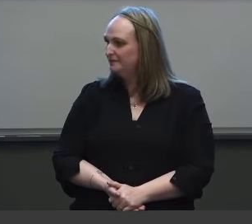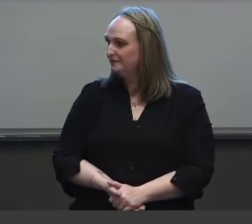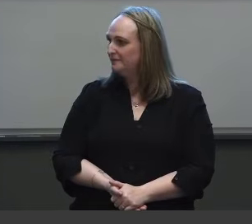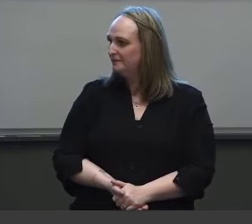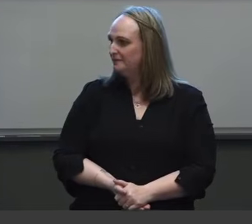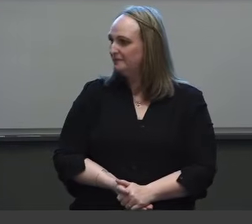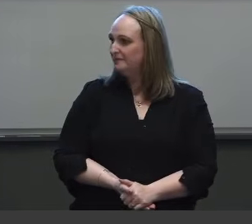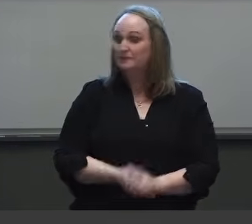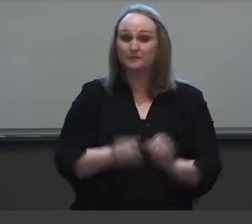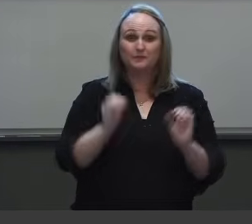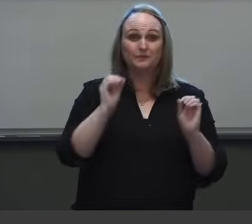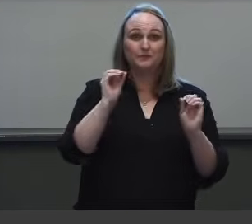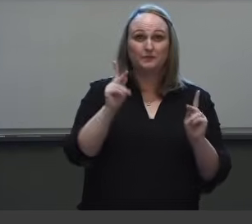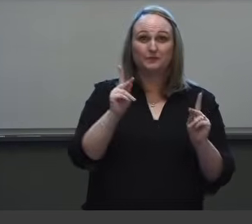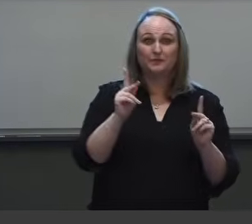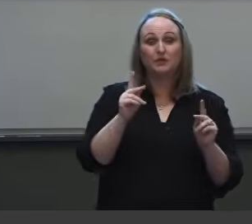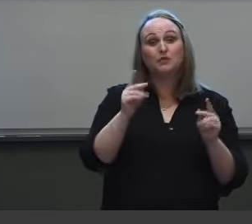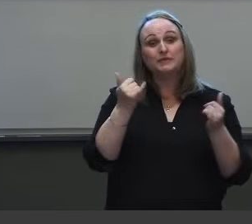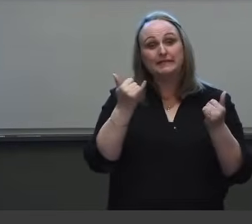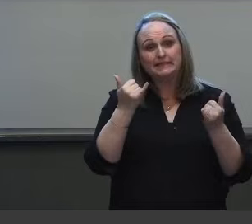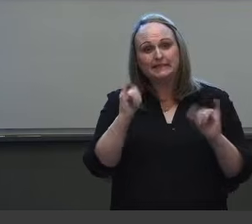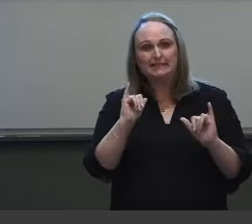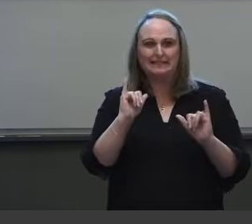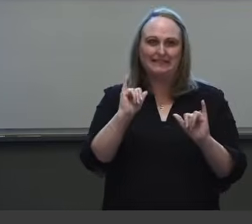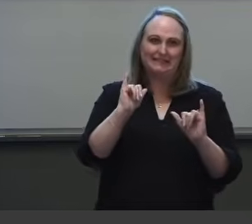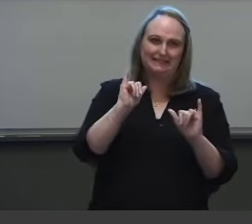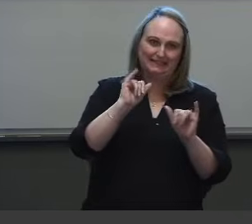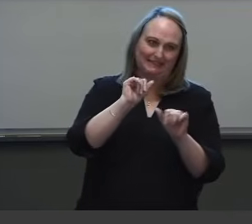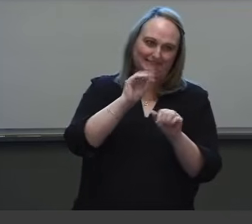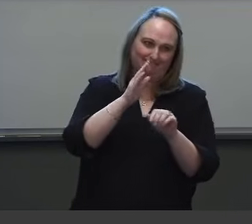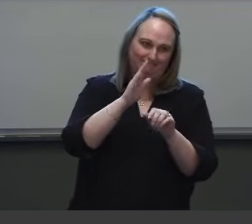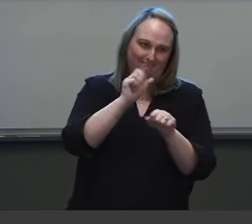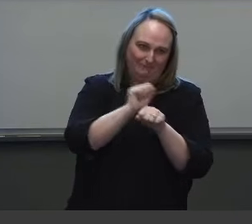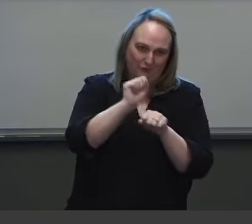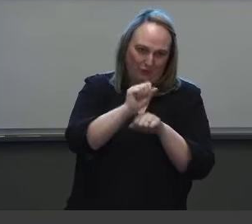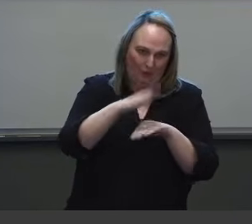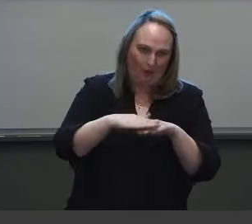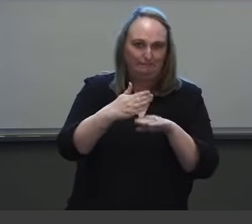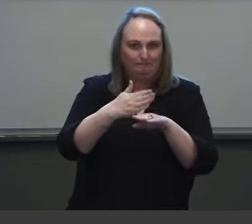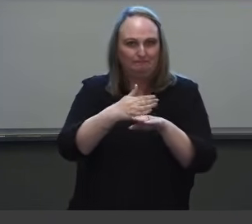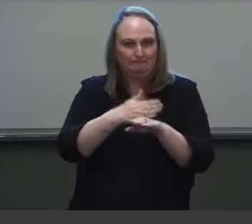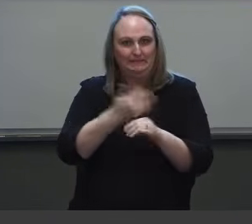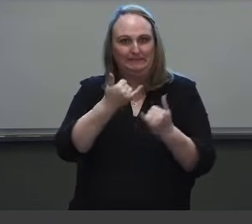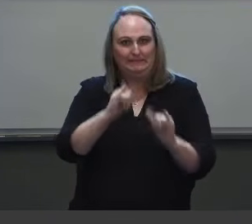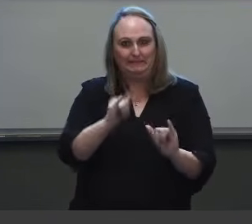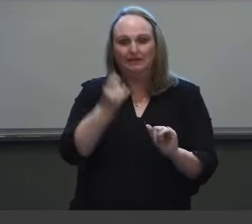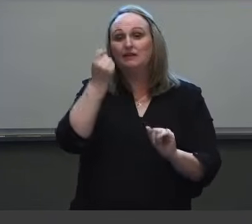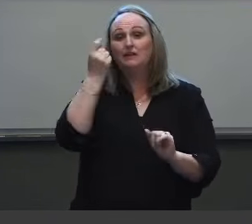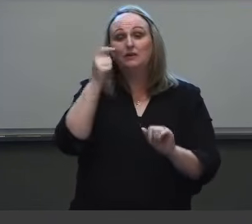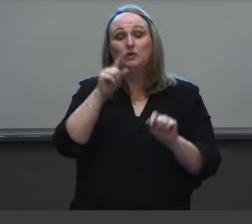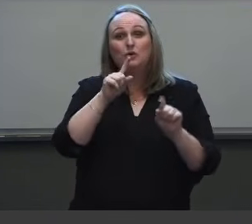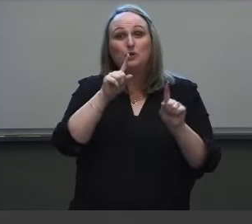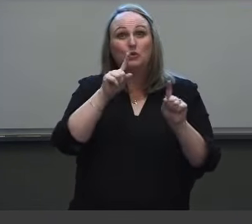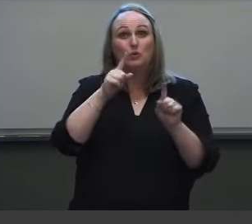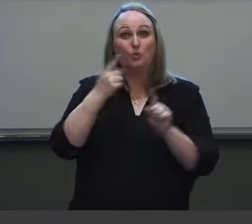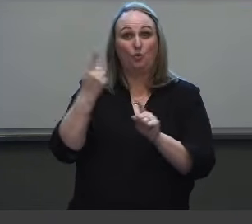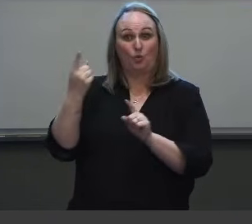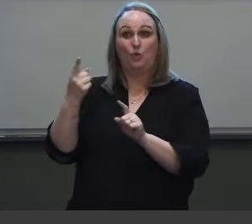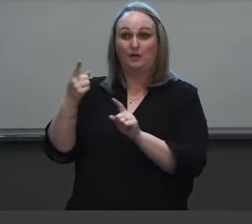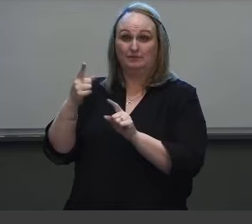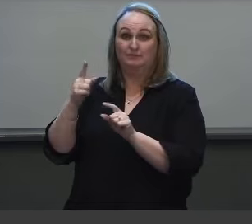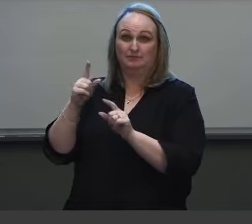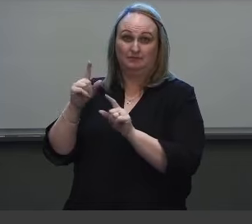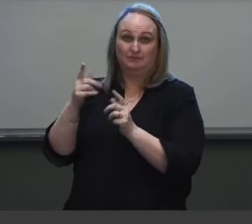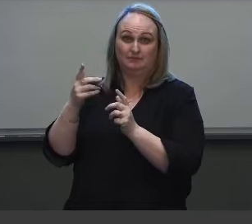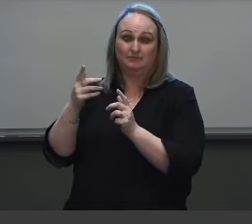Okay, so we're still, of course, working on it, making improvements, but we have tested one version of the